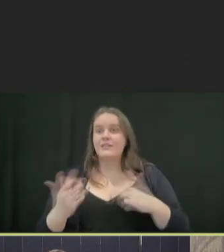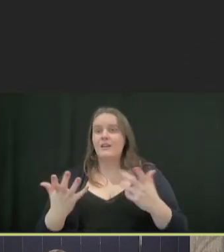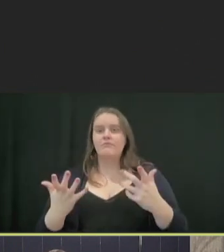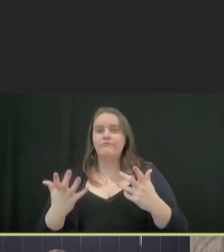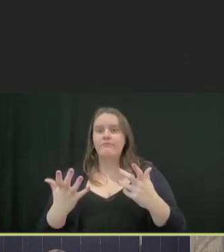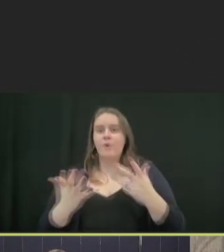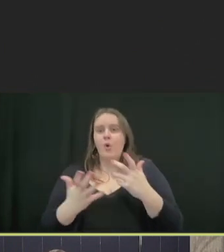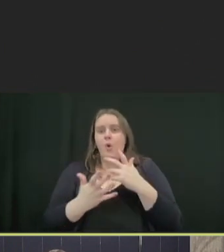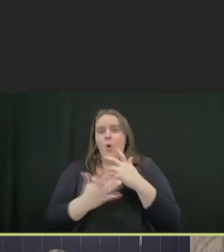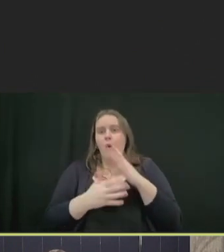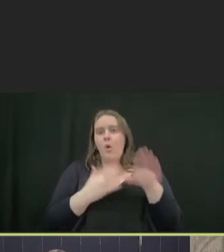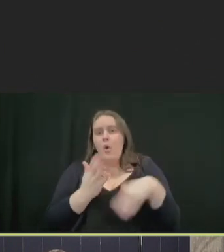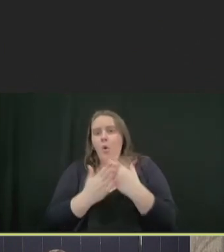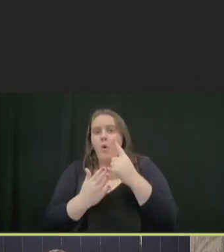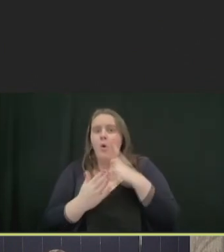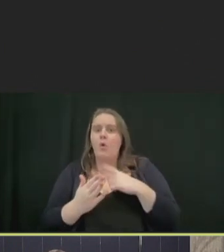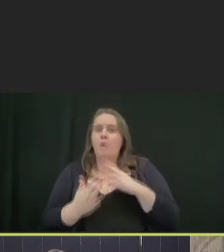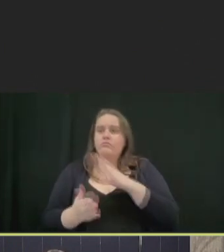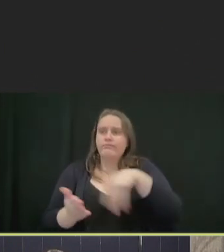going to be important. Yeah.